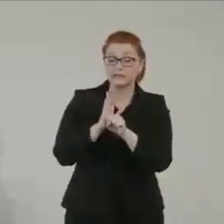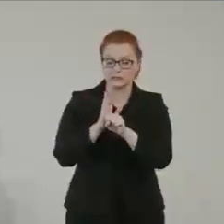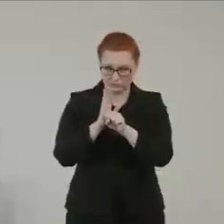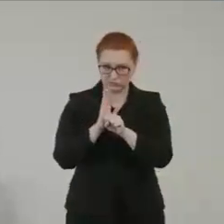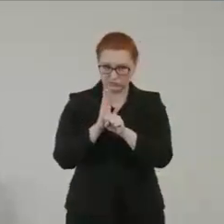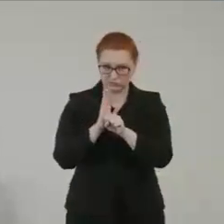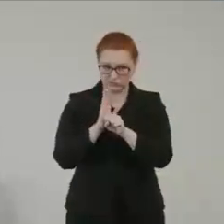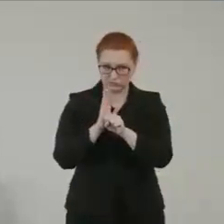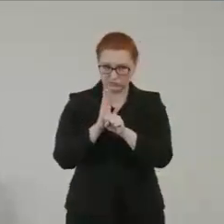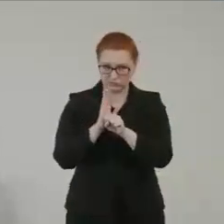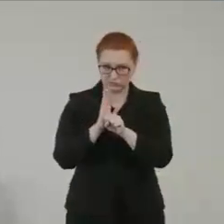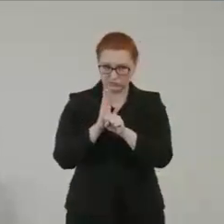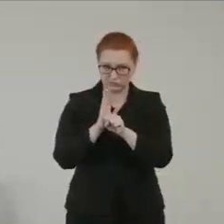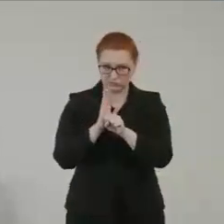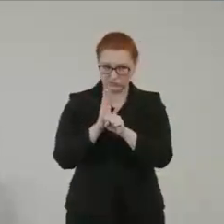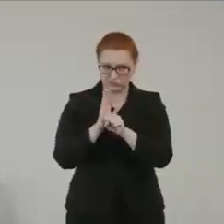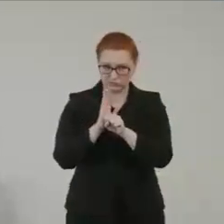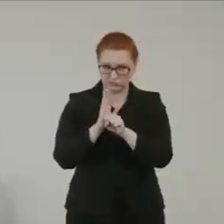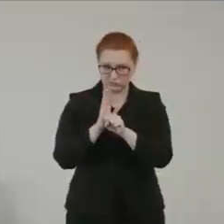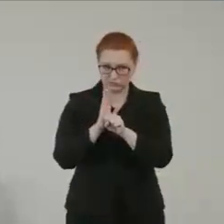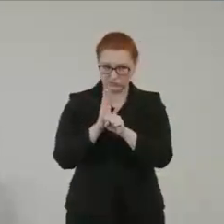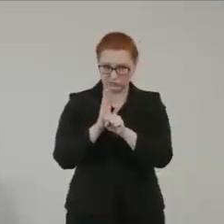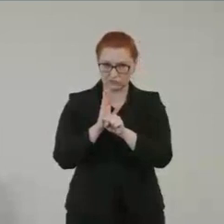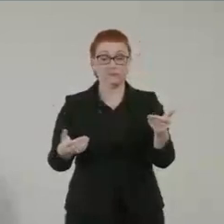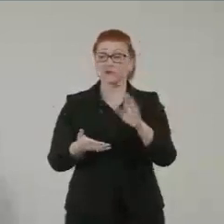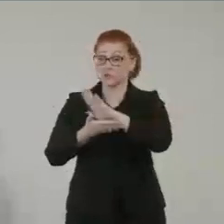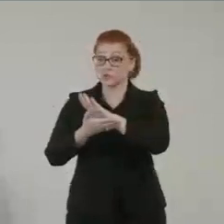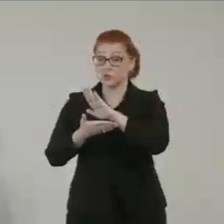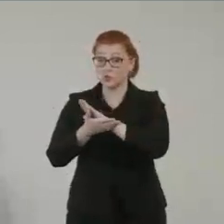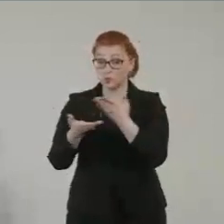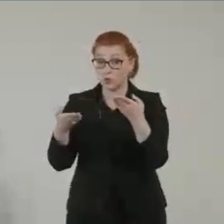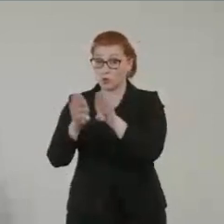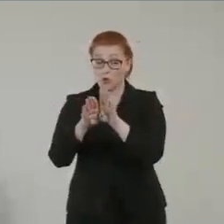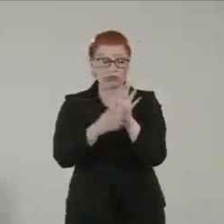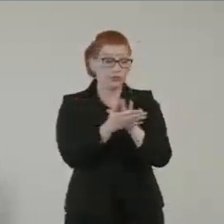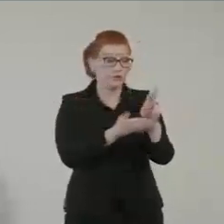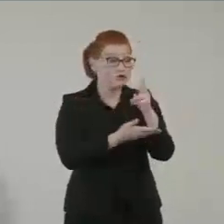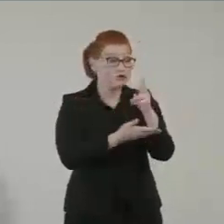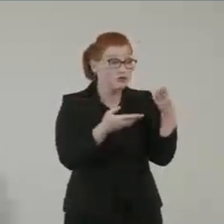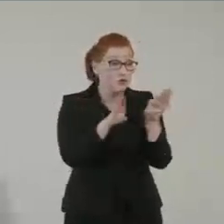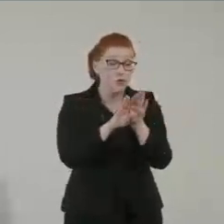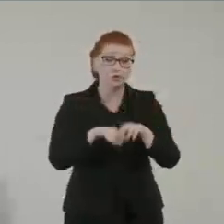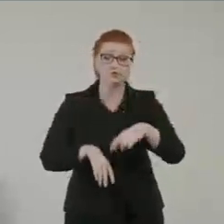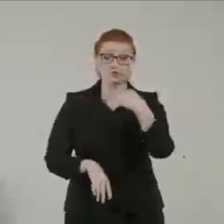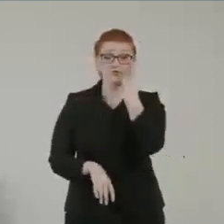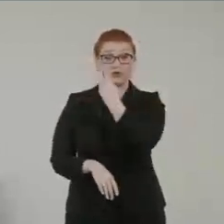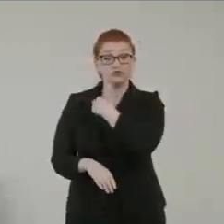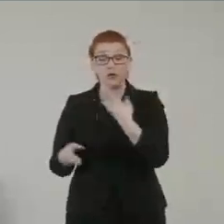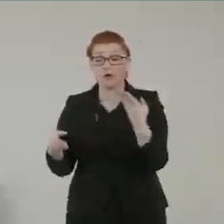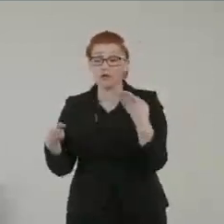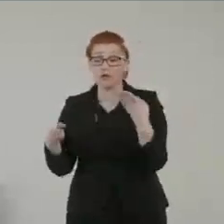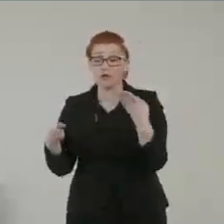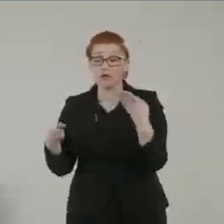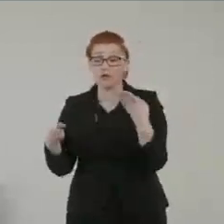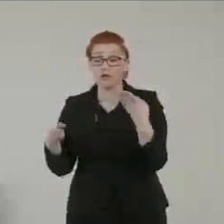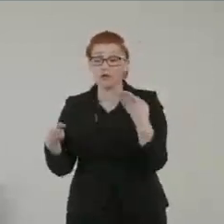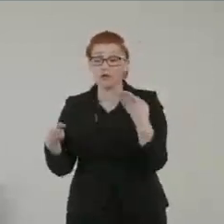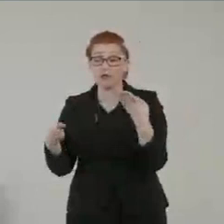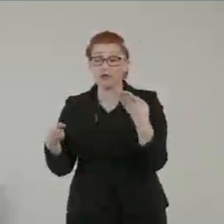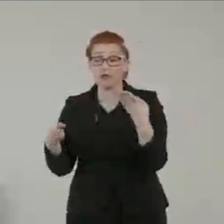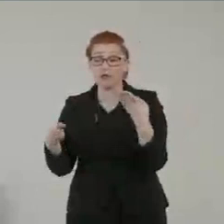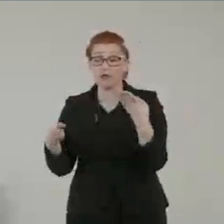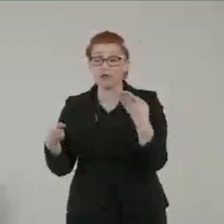our restaurants have closed. Of course, they're available for dine-in or takeout, and I encourage that. Our bars, gyms,